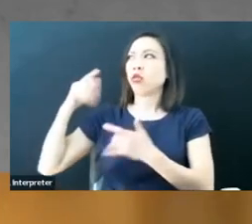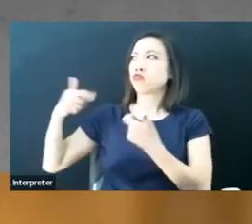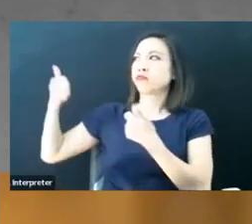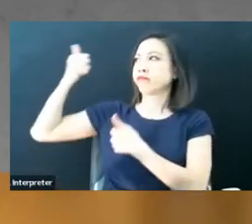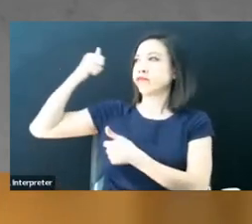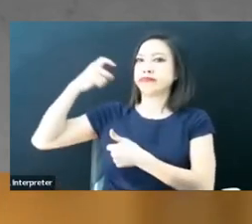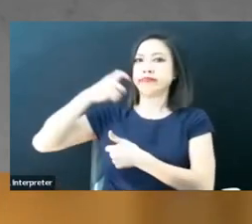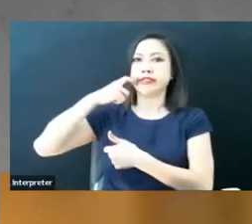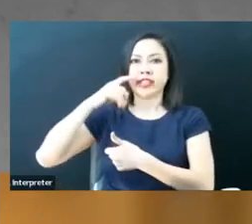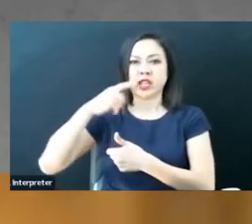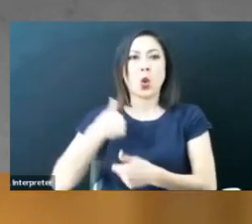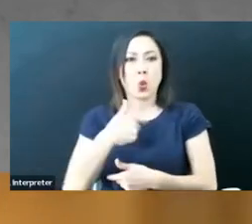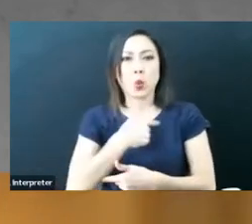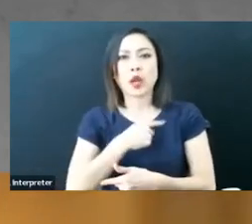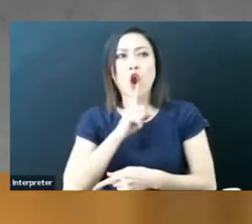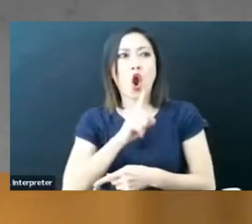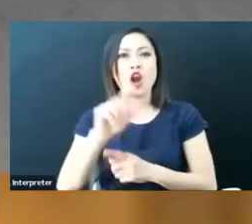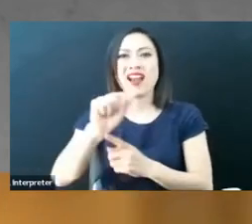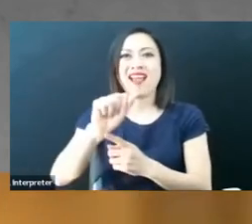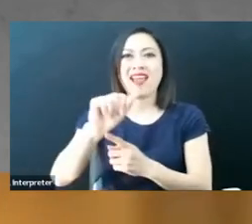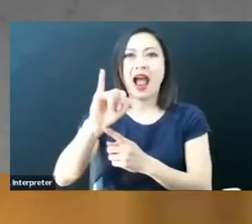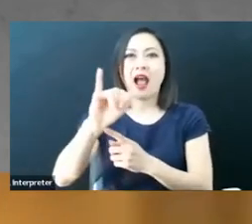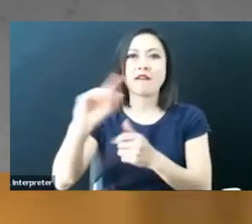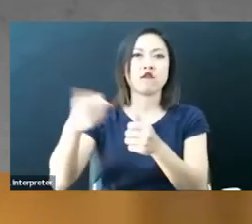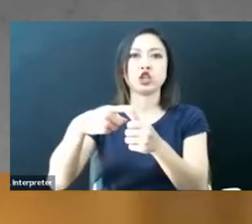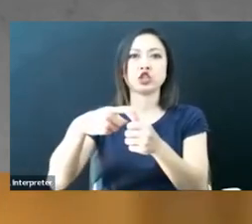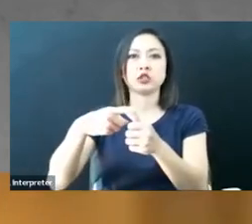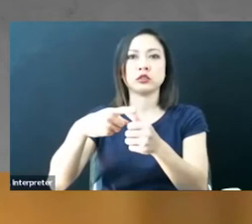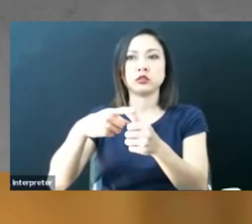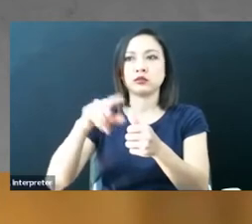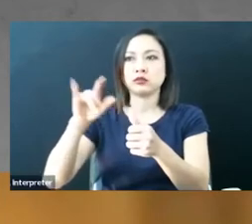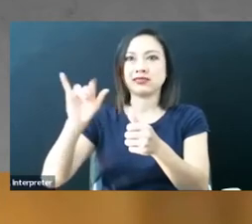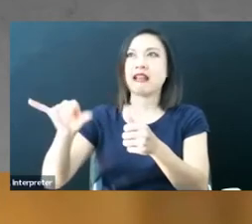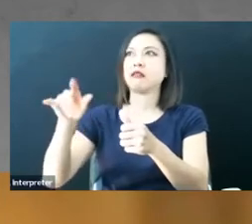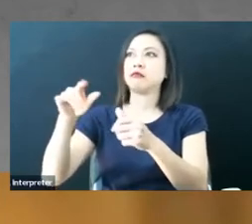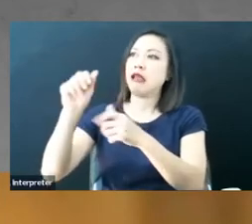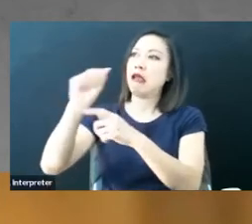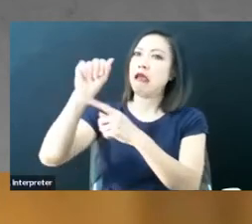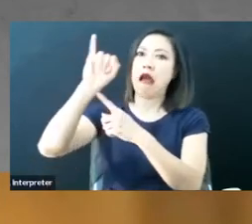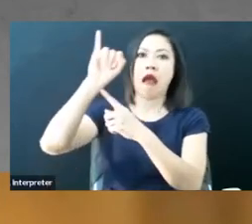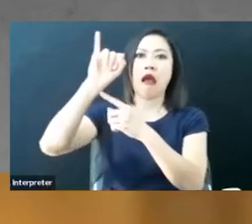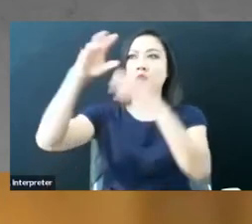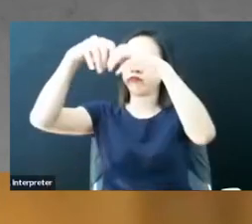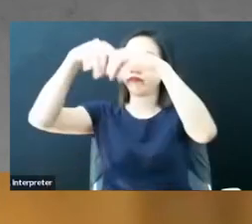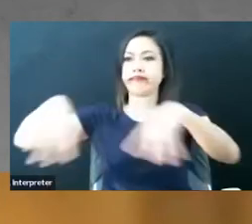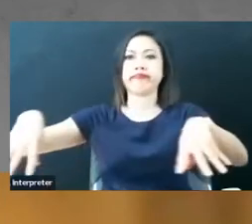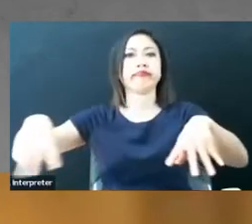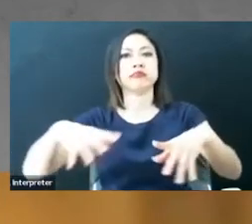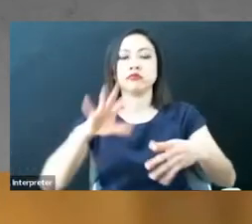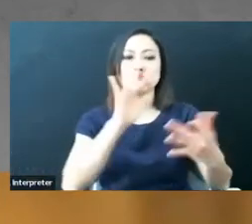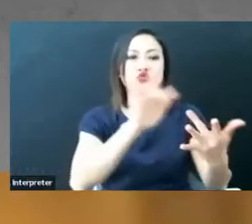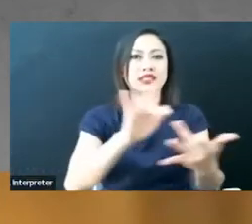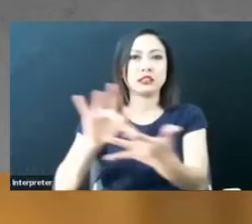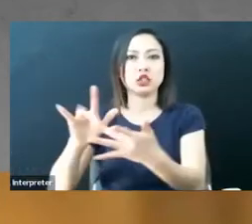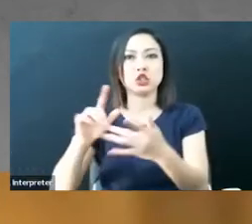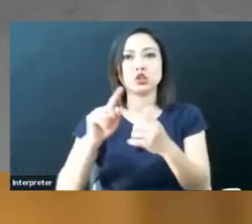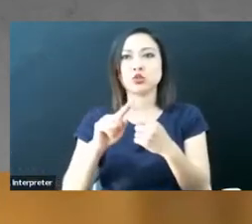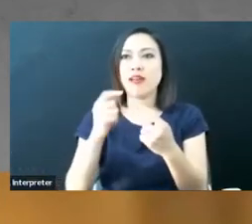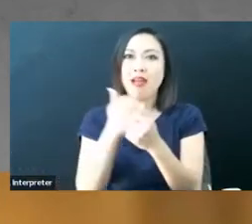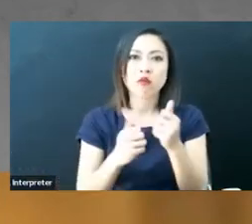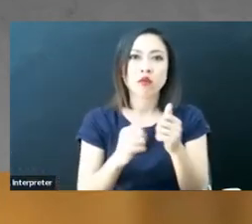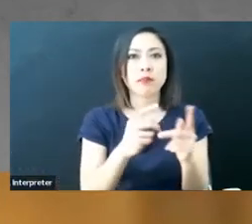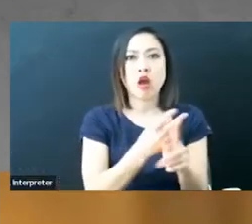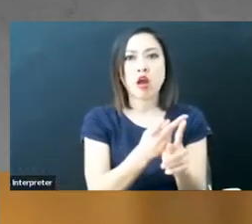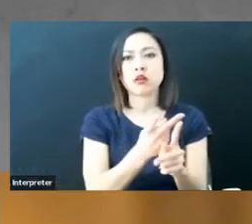is enabling us to enrich every element of our products, the way we relate to consumers, to advertisers, to merchants, the